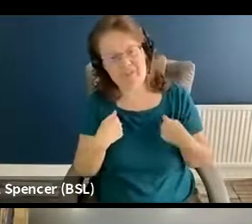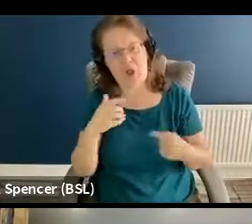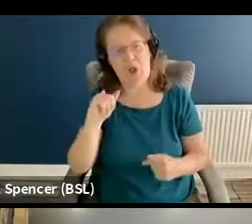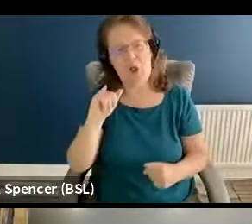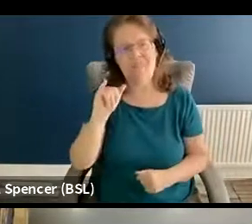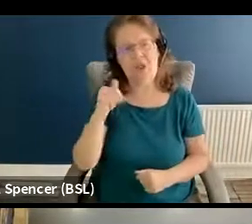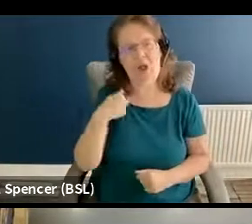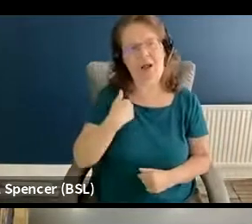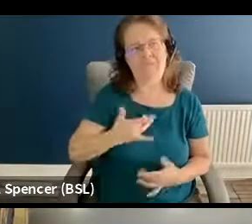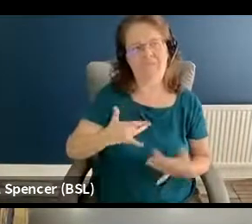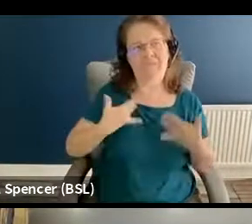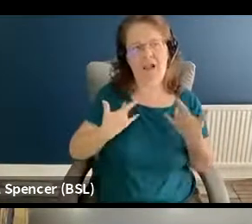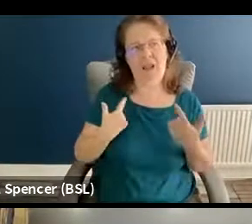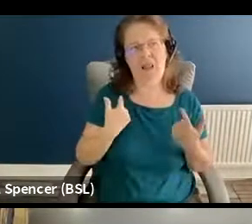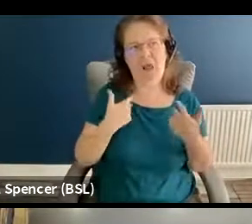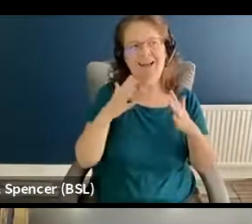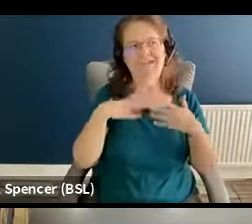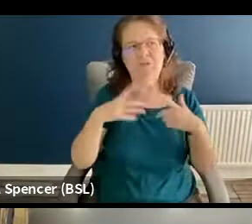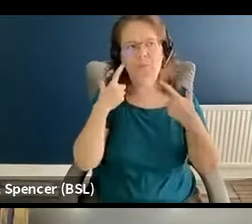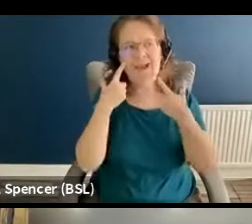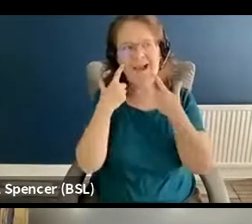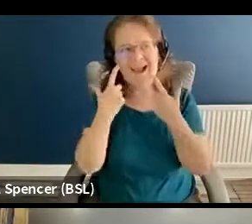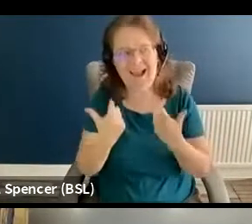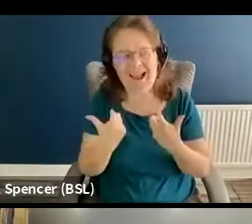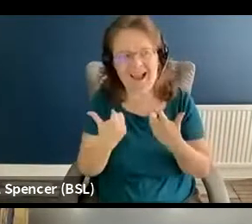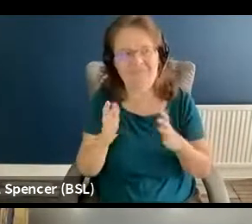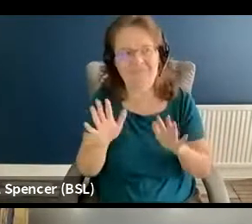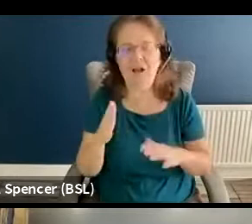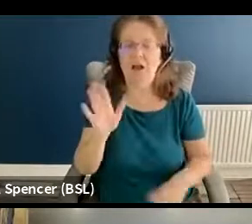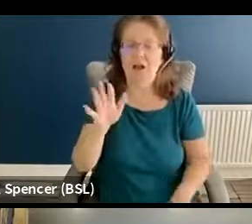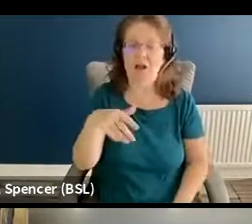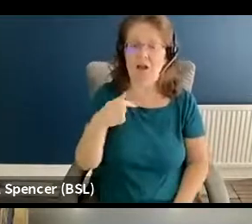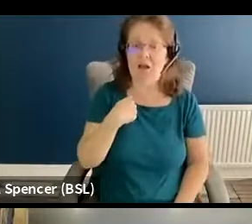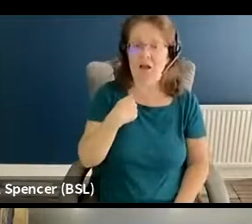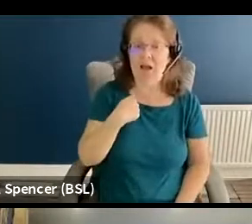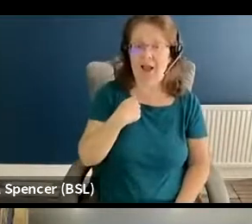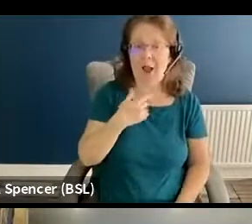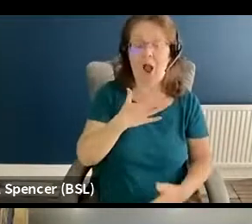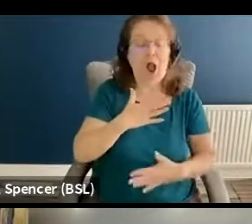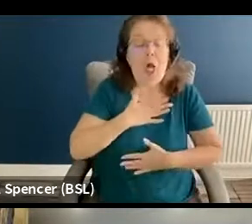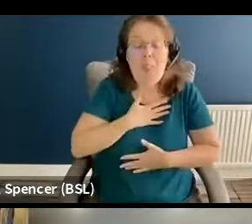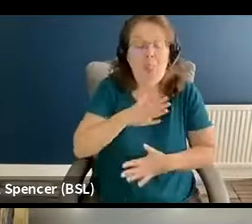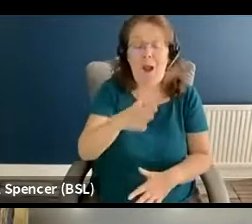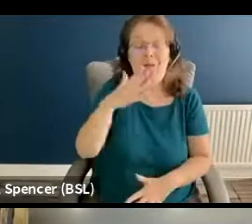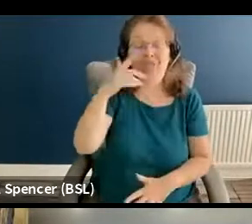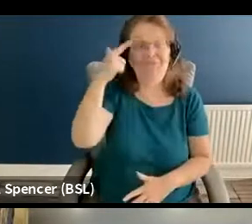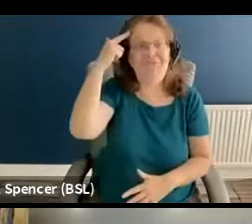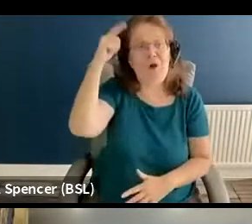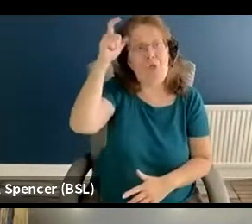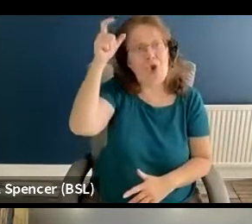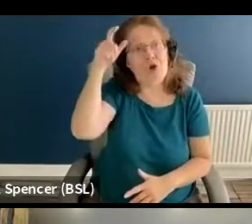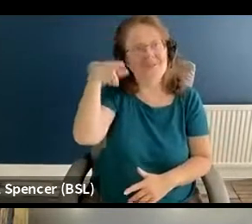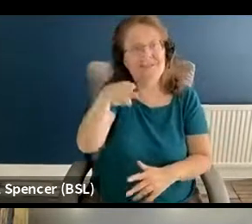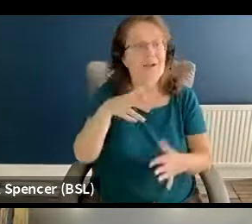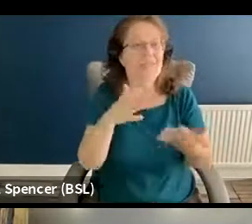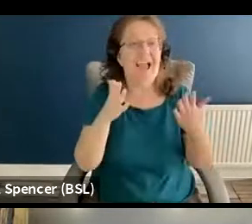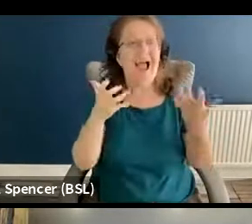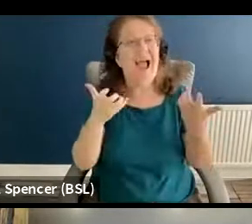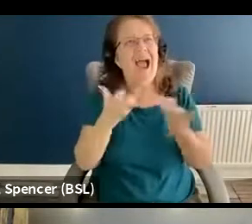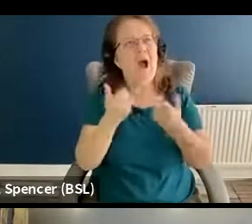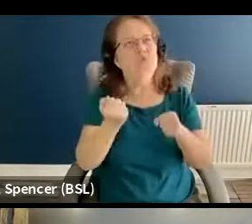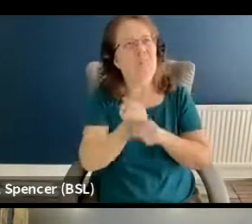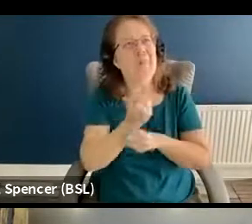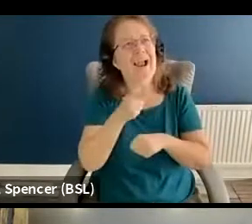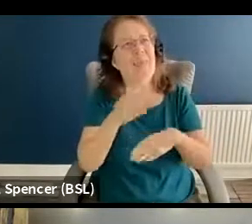to be careful in how that. I love the concept of it, and I'm sure there's got to be a way to make it